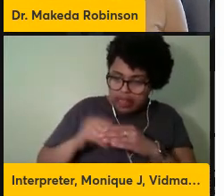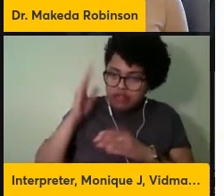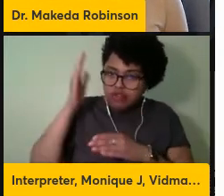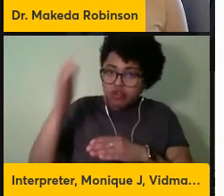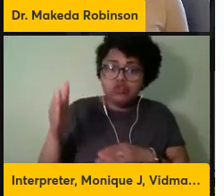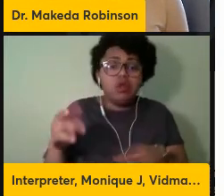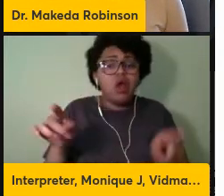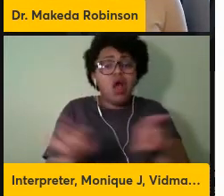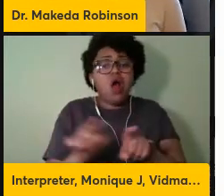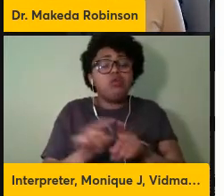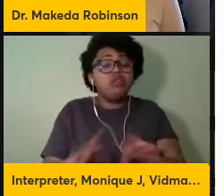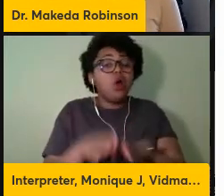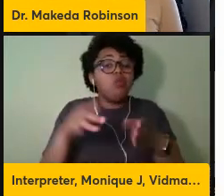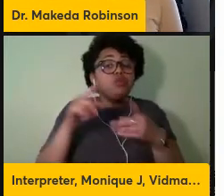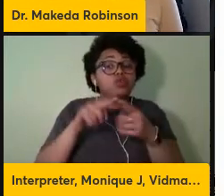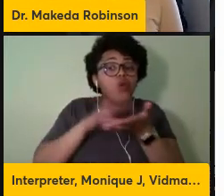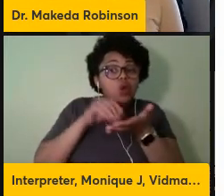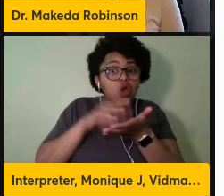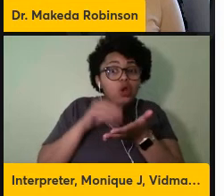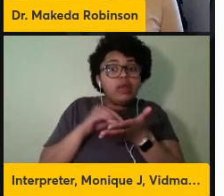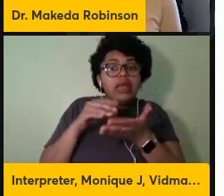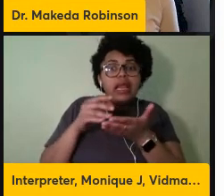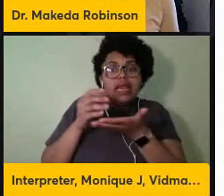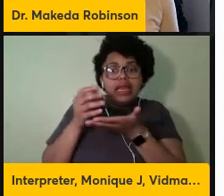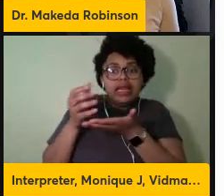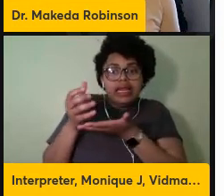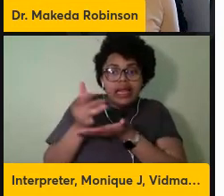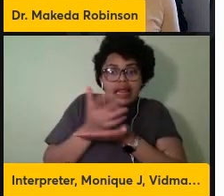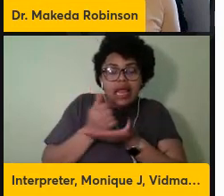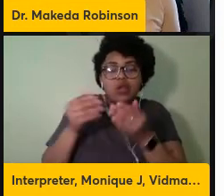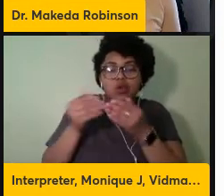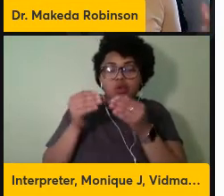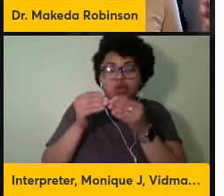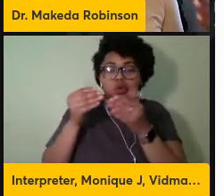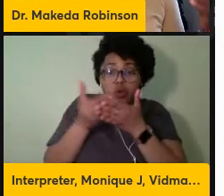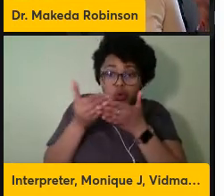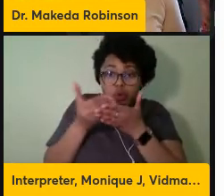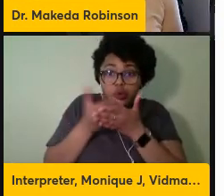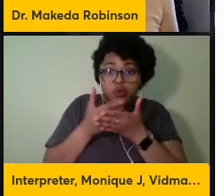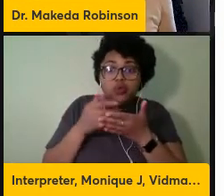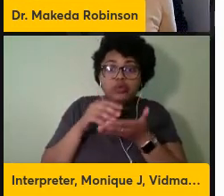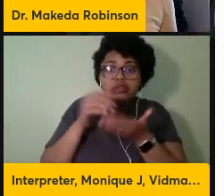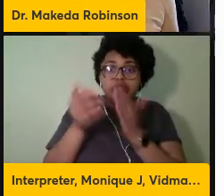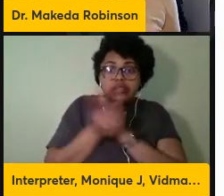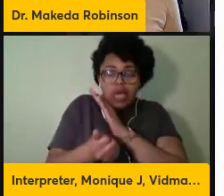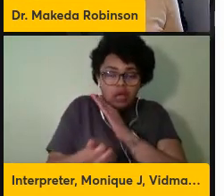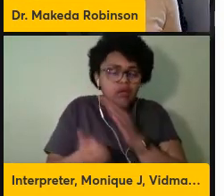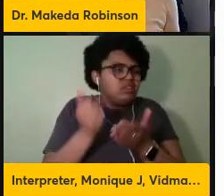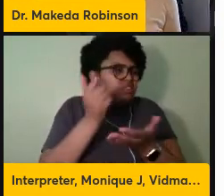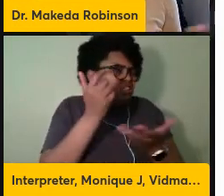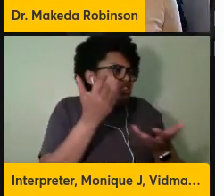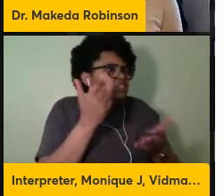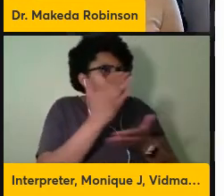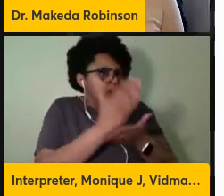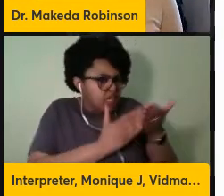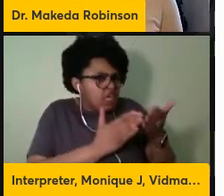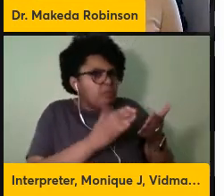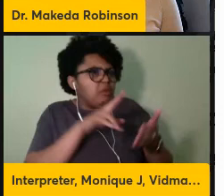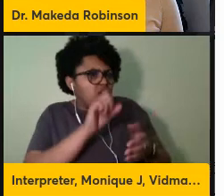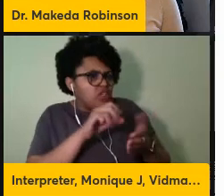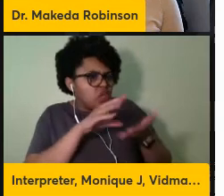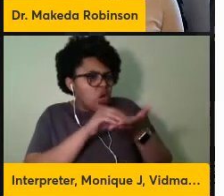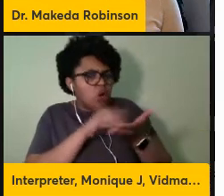Always be open to learning and gaining new skills. So I think for many of us during this time, some of us learned a lot of computational skills, and